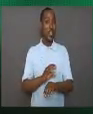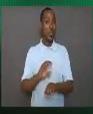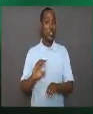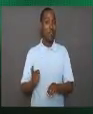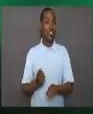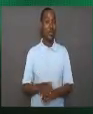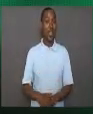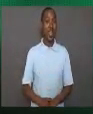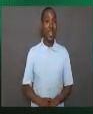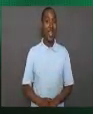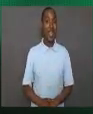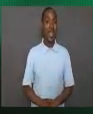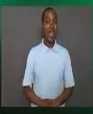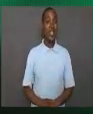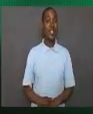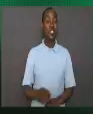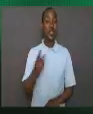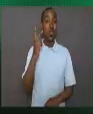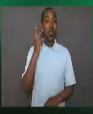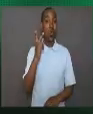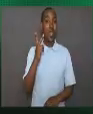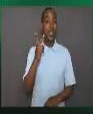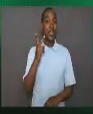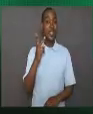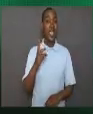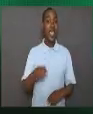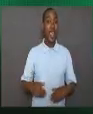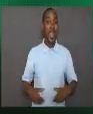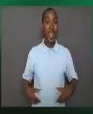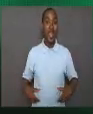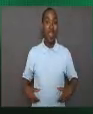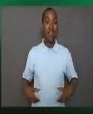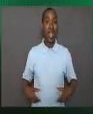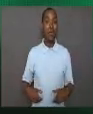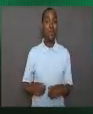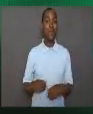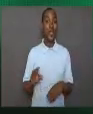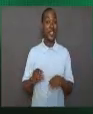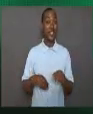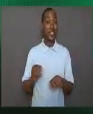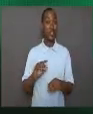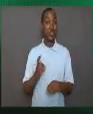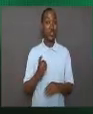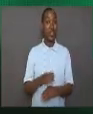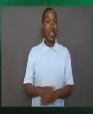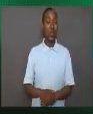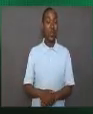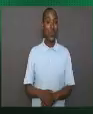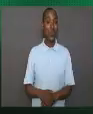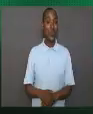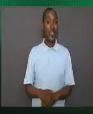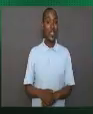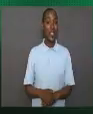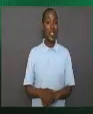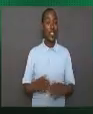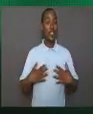change the pressure in the chest. When a breath is taken in, the